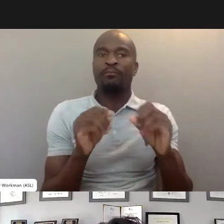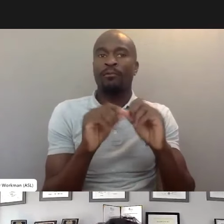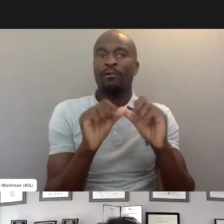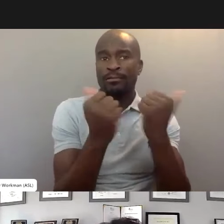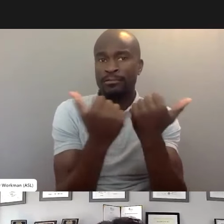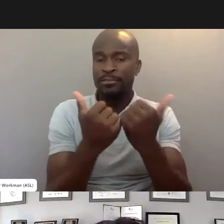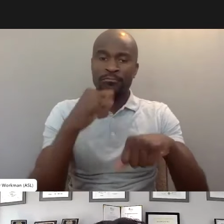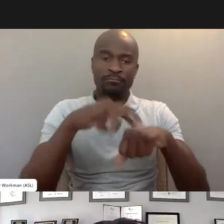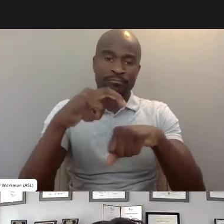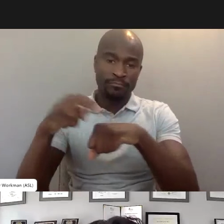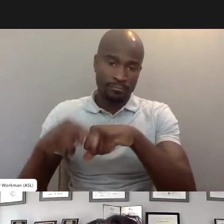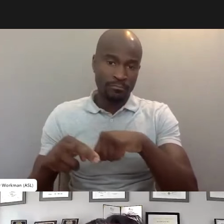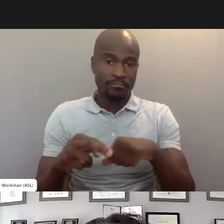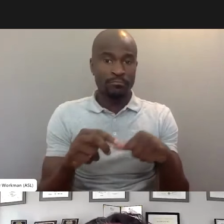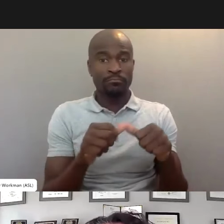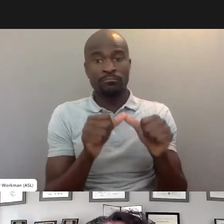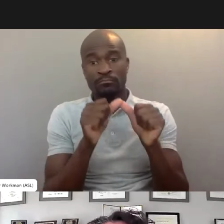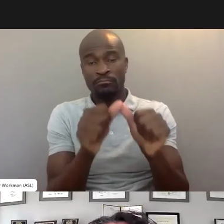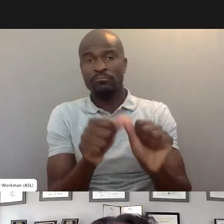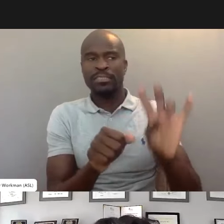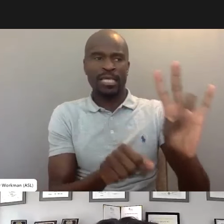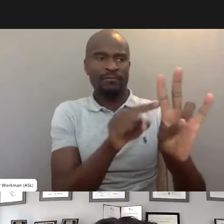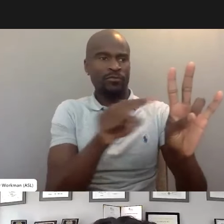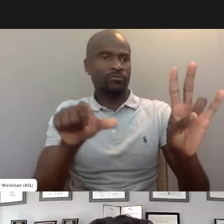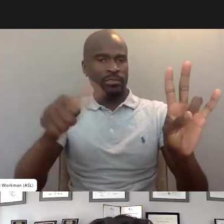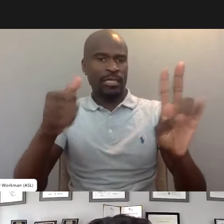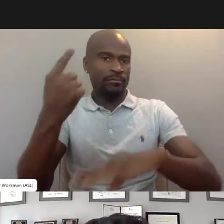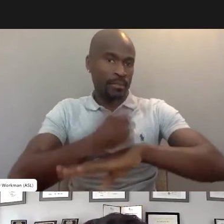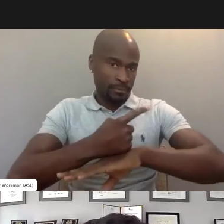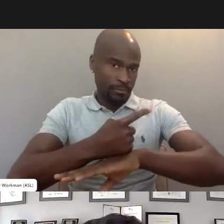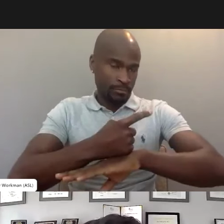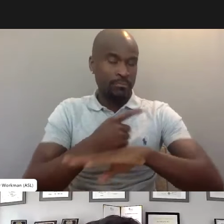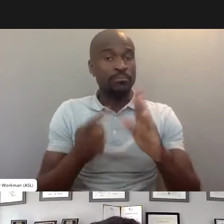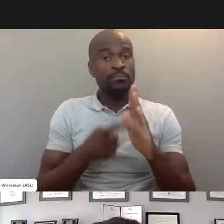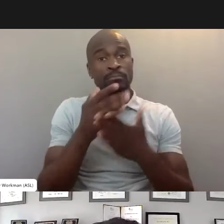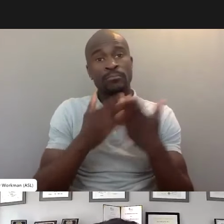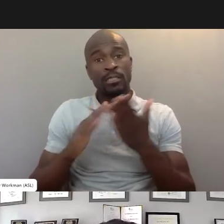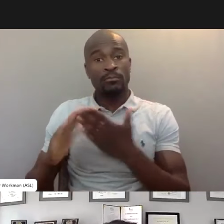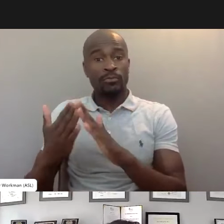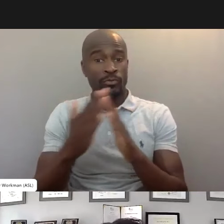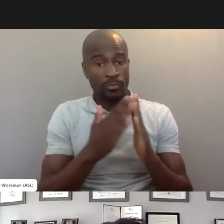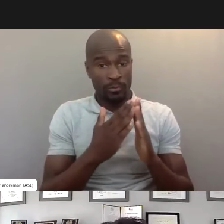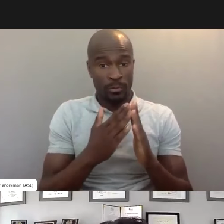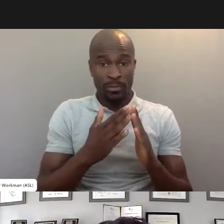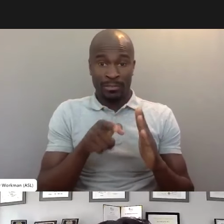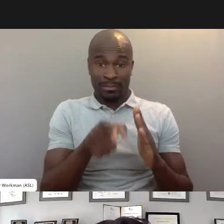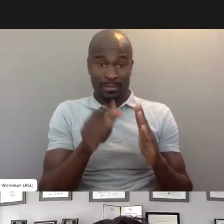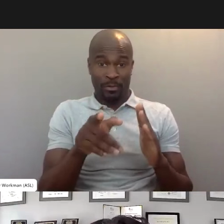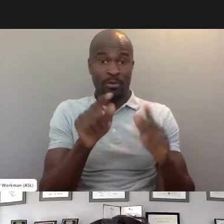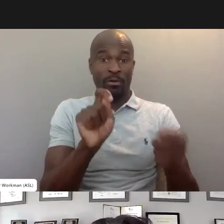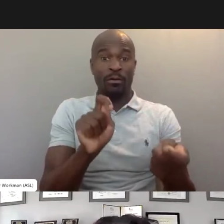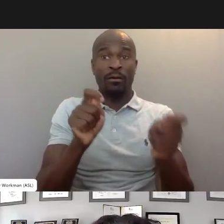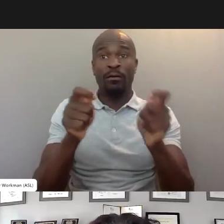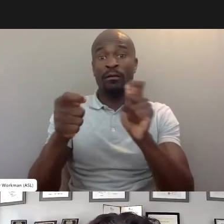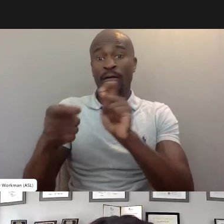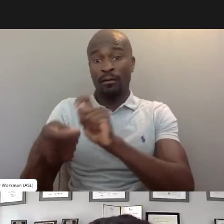That's usually open for about 7 to 10 days. Sometimes in some communities it might transition into something that's more intermittently